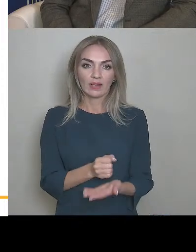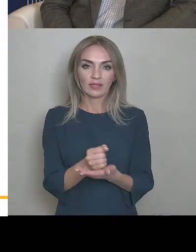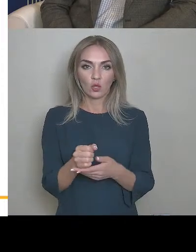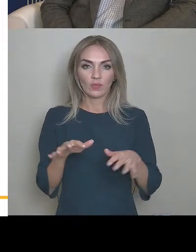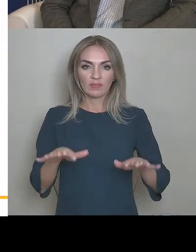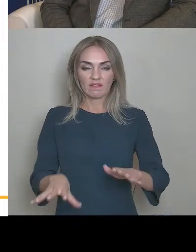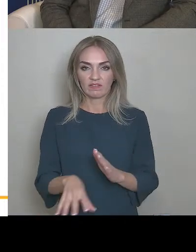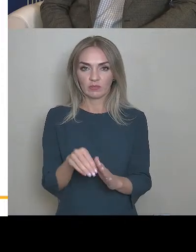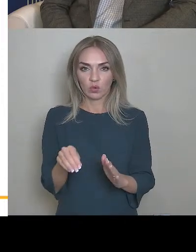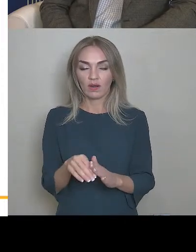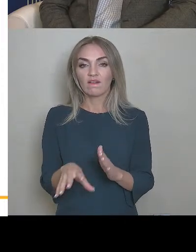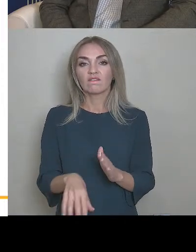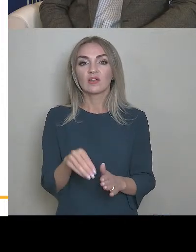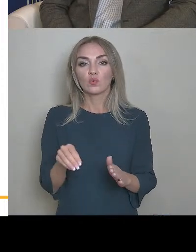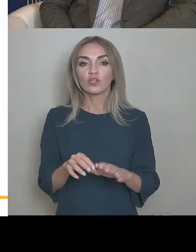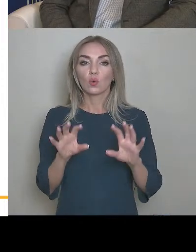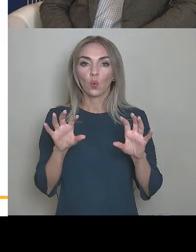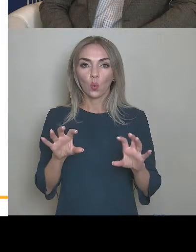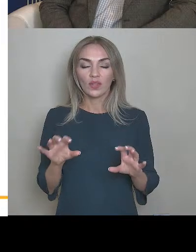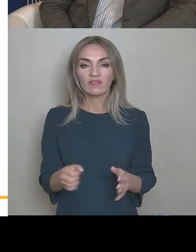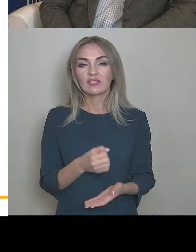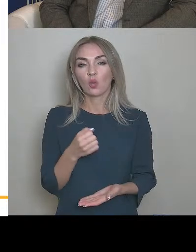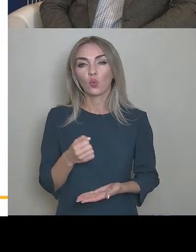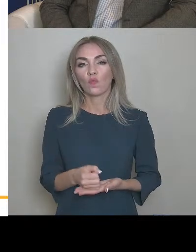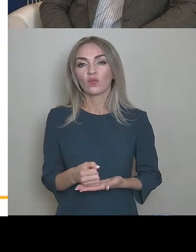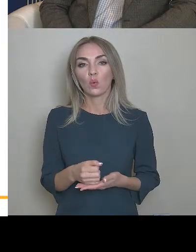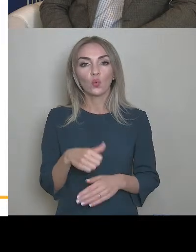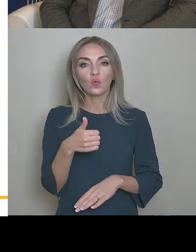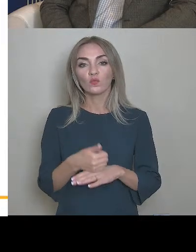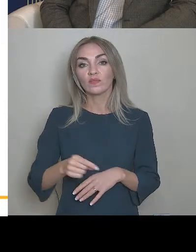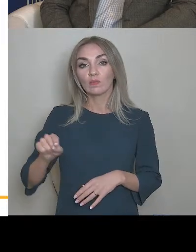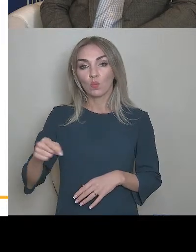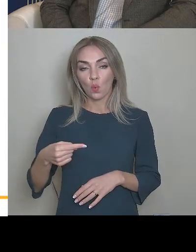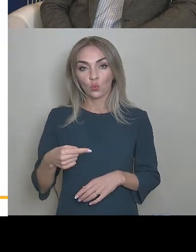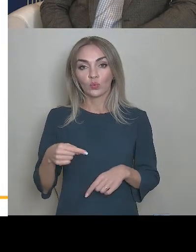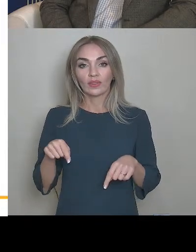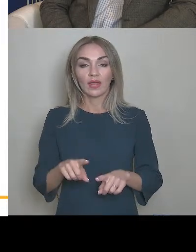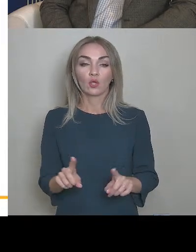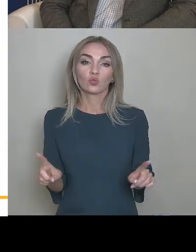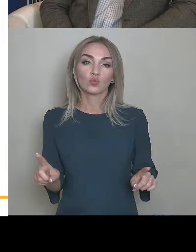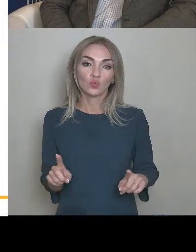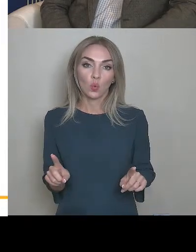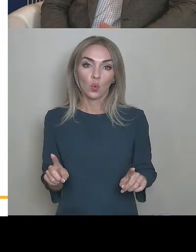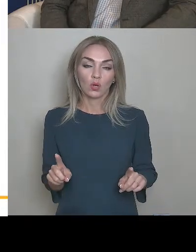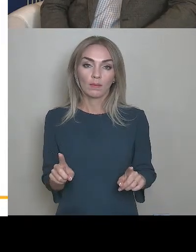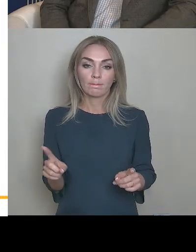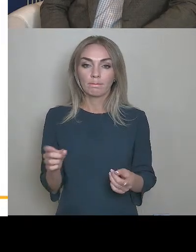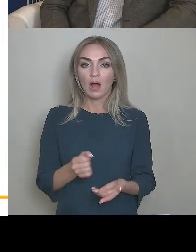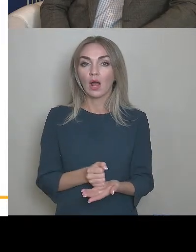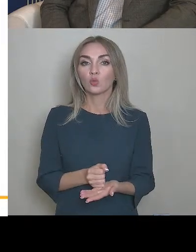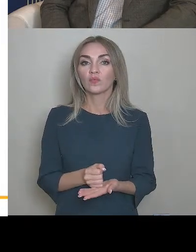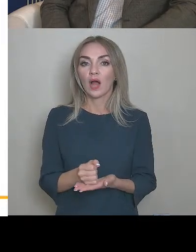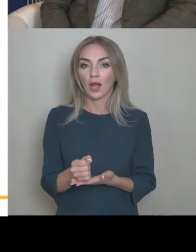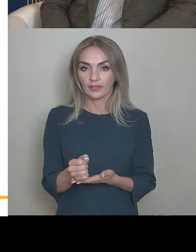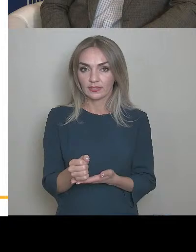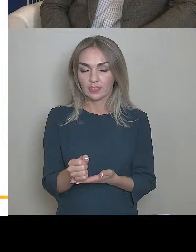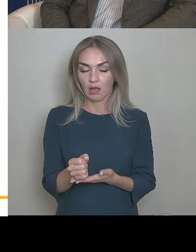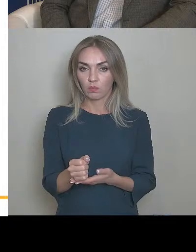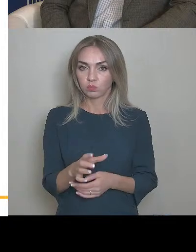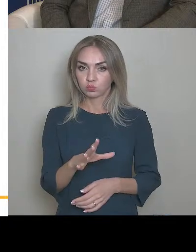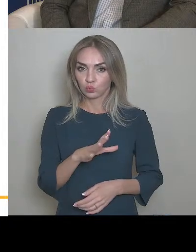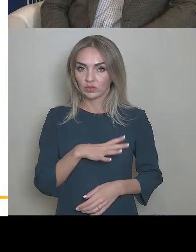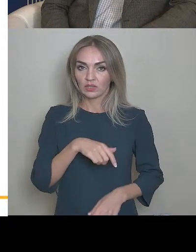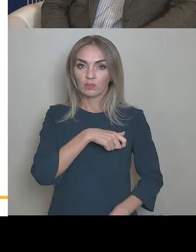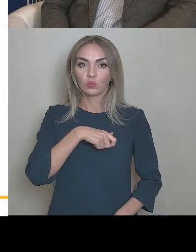requirements to the candidates, potential candidates. The Electoral Code establishes the main